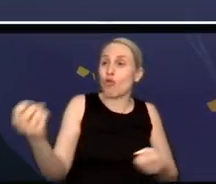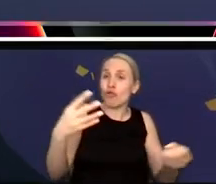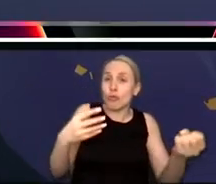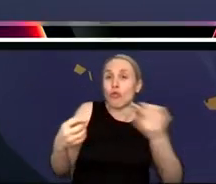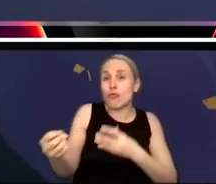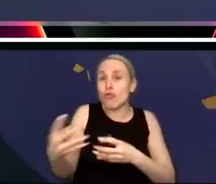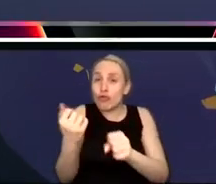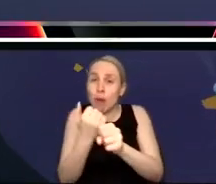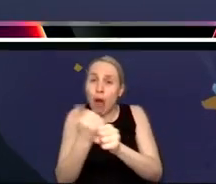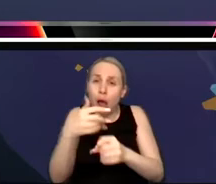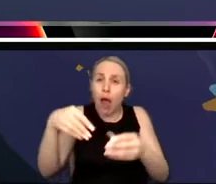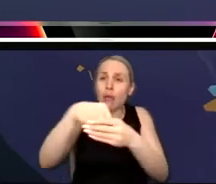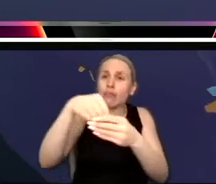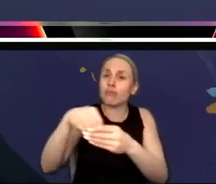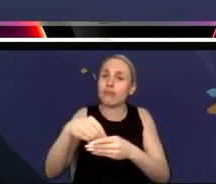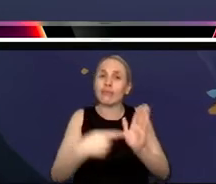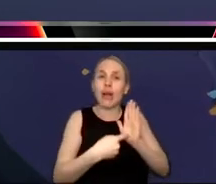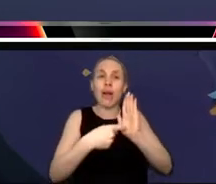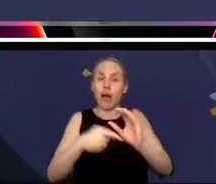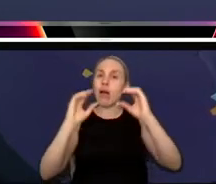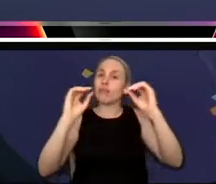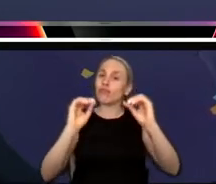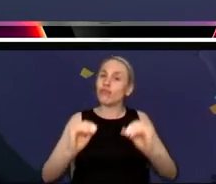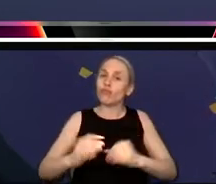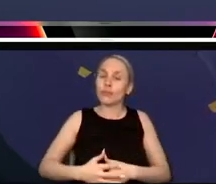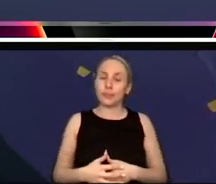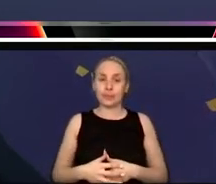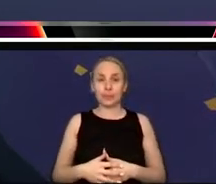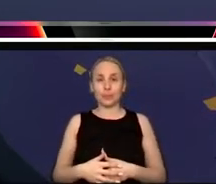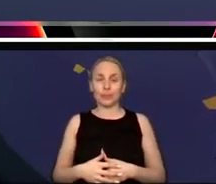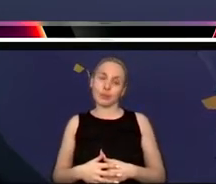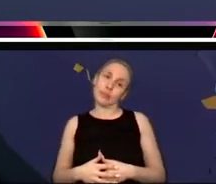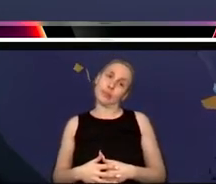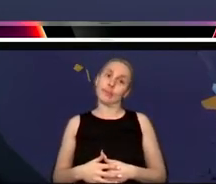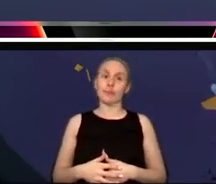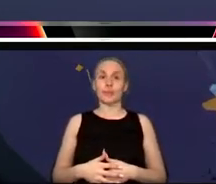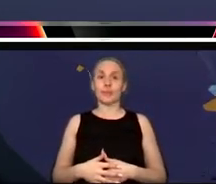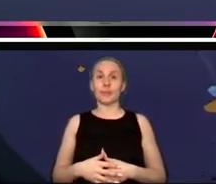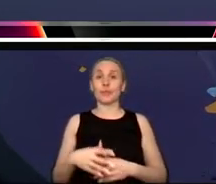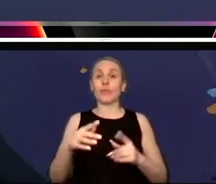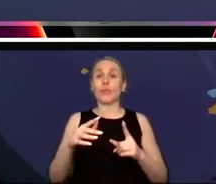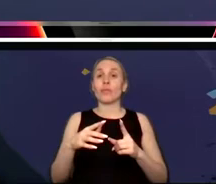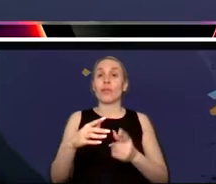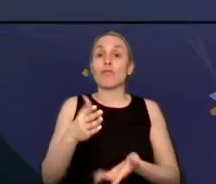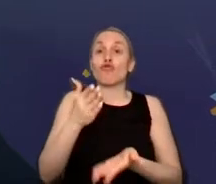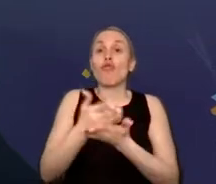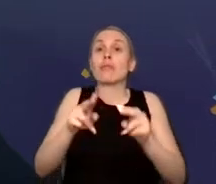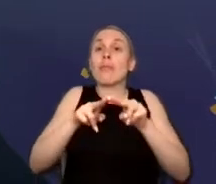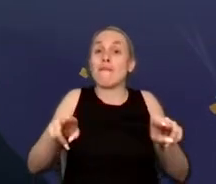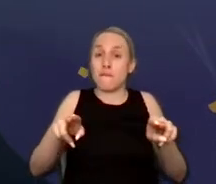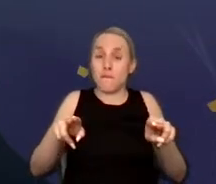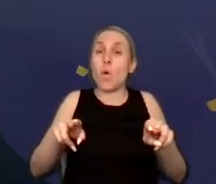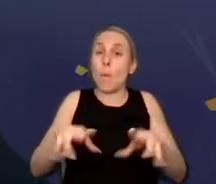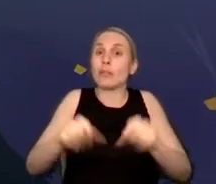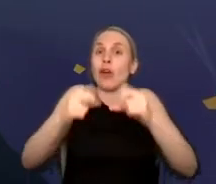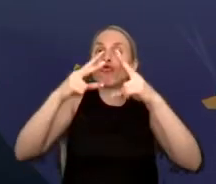As we were kind of mentioning, the project started with research at Trust. It then kind of